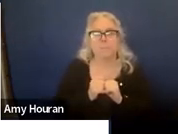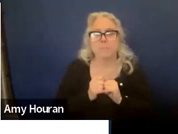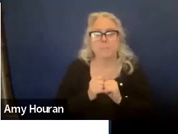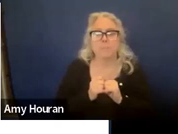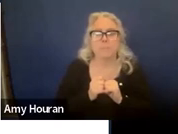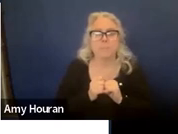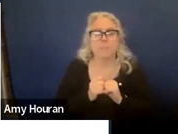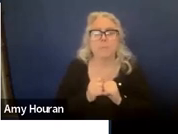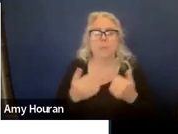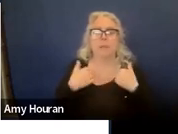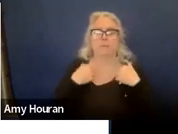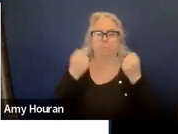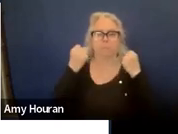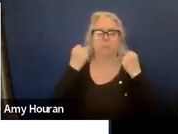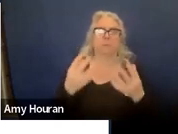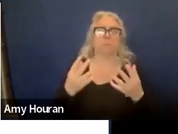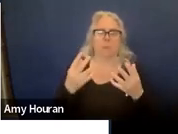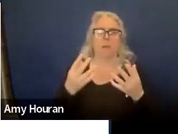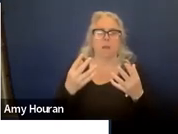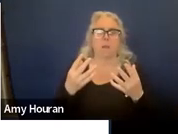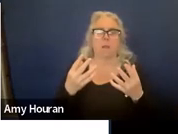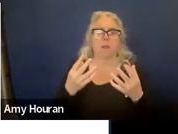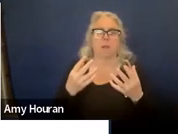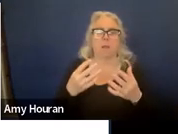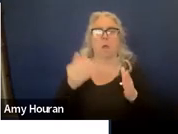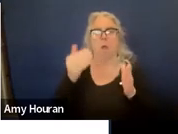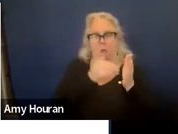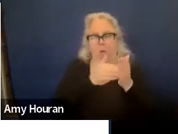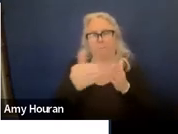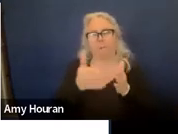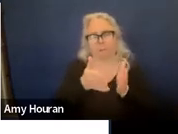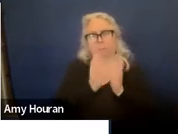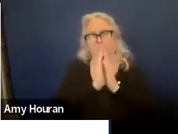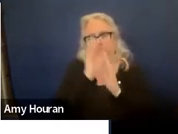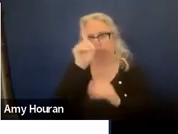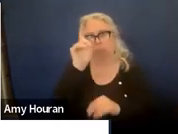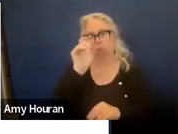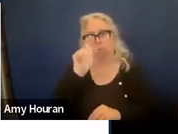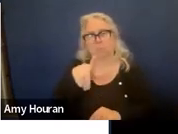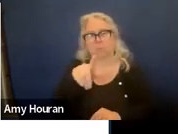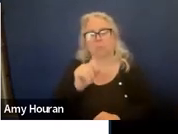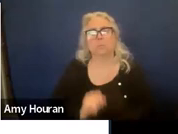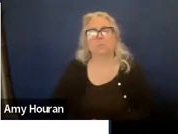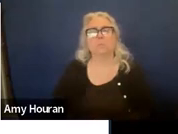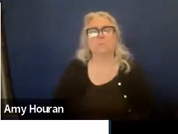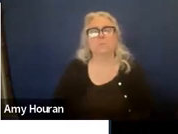We have a bunch of frequently asked questions.